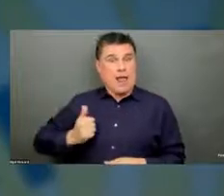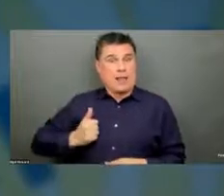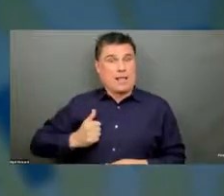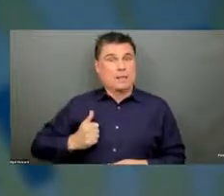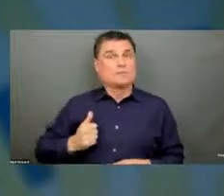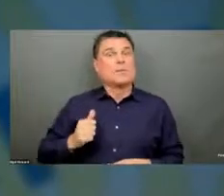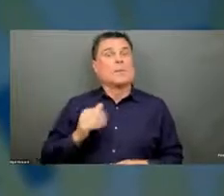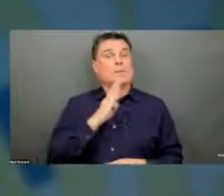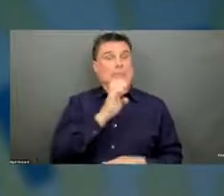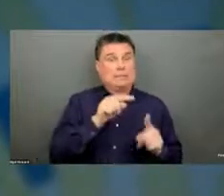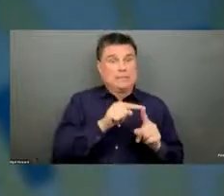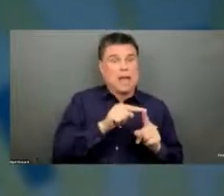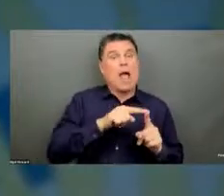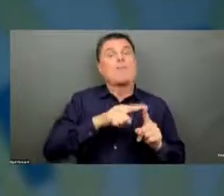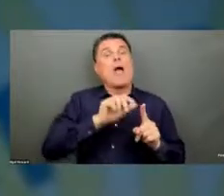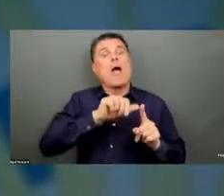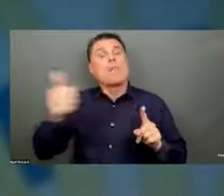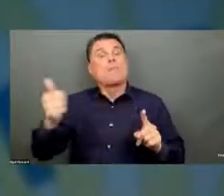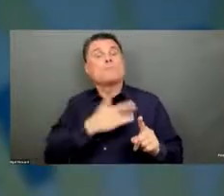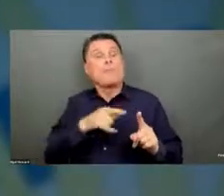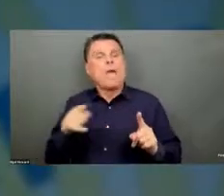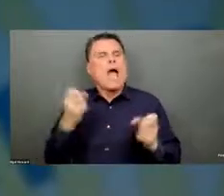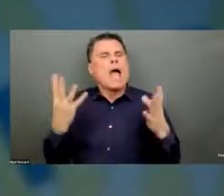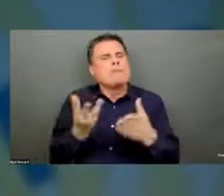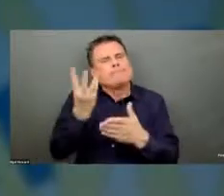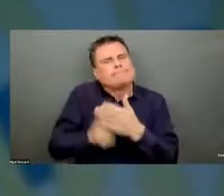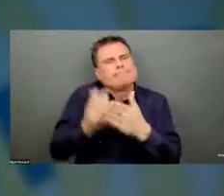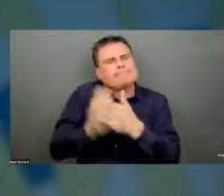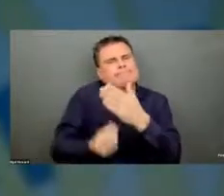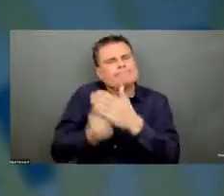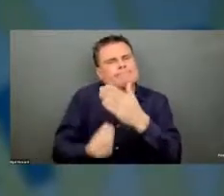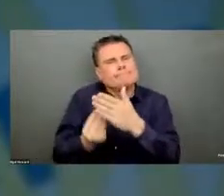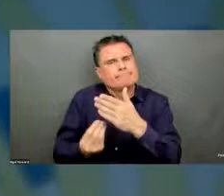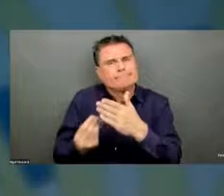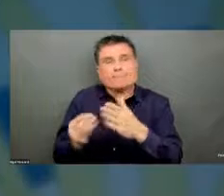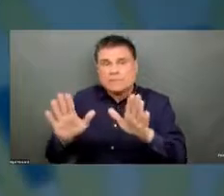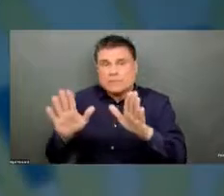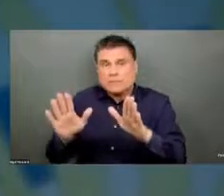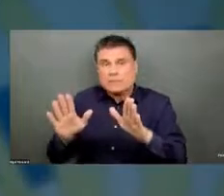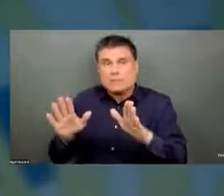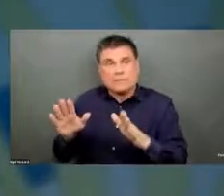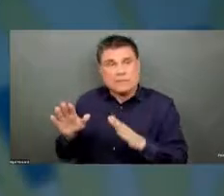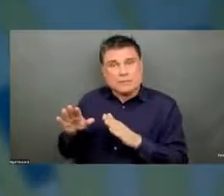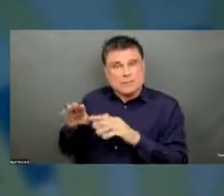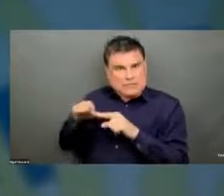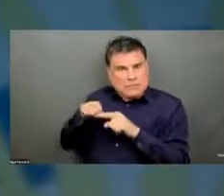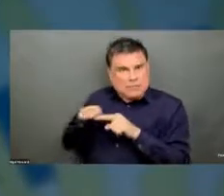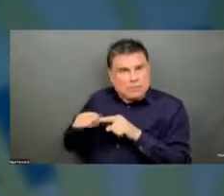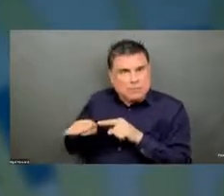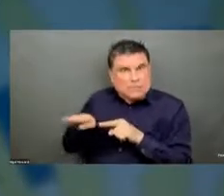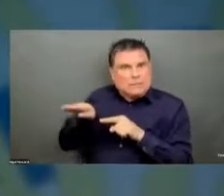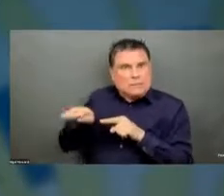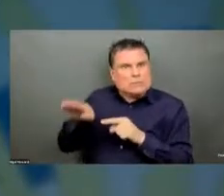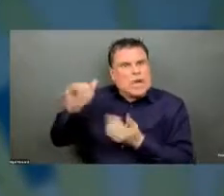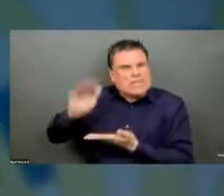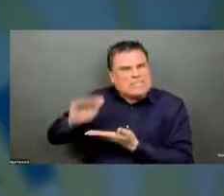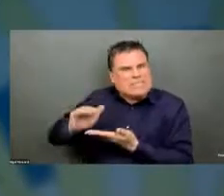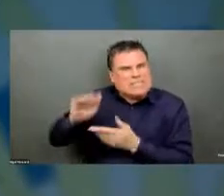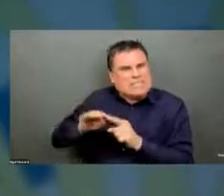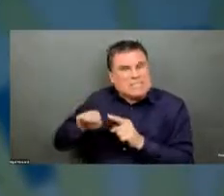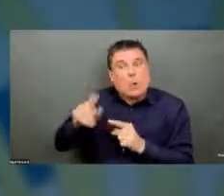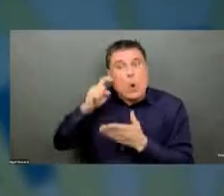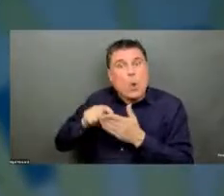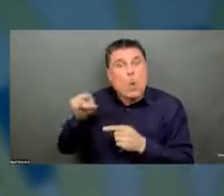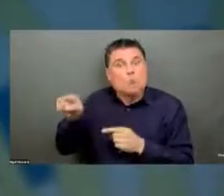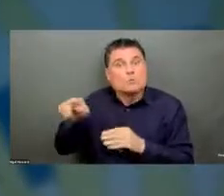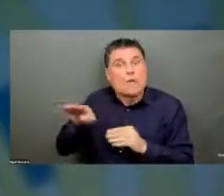maintained a low and steady rate. And that, thankfully, is dropping off now. If we compare what happened in British Columbia,